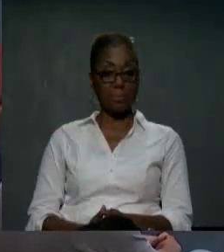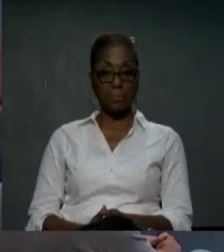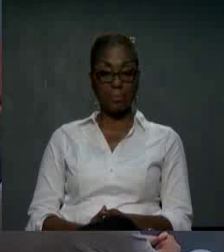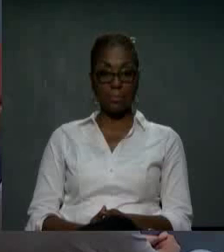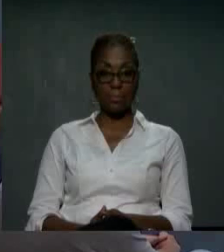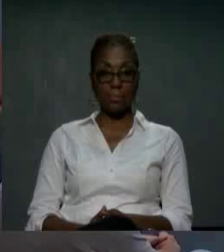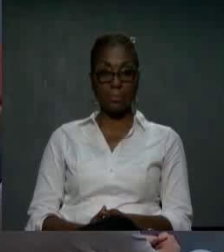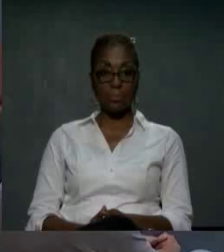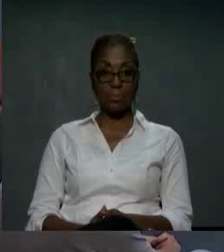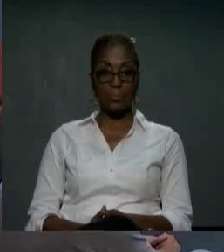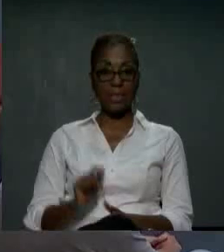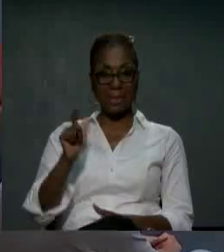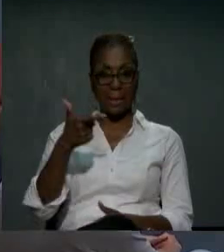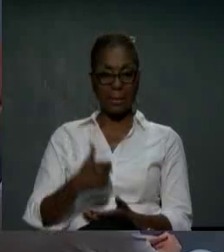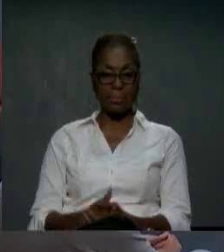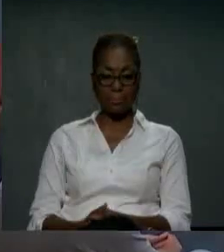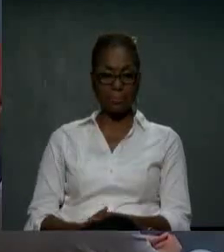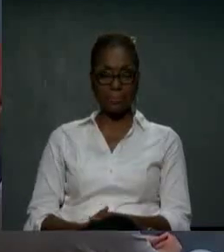Okay.